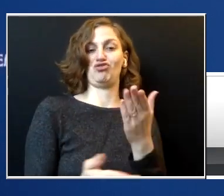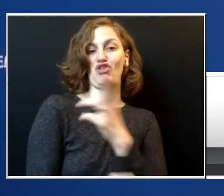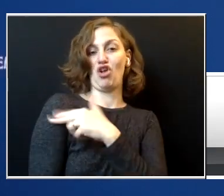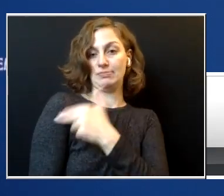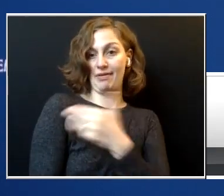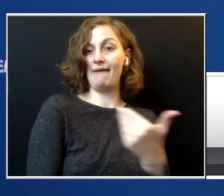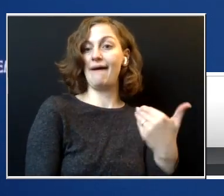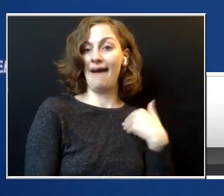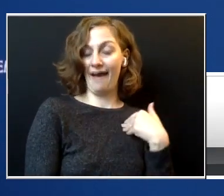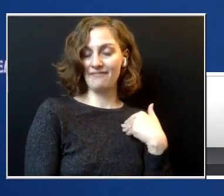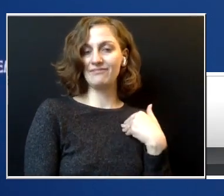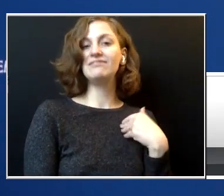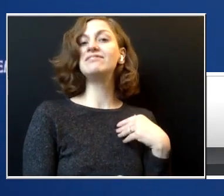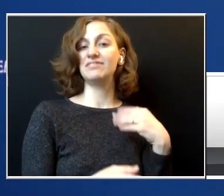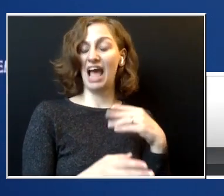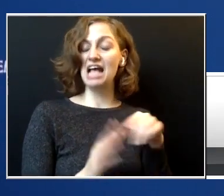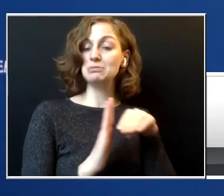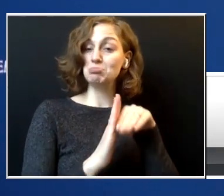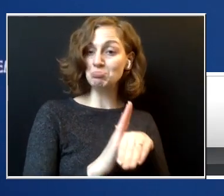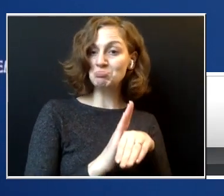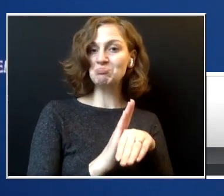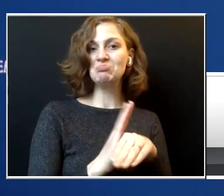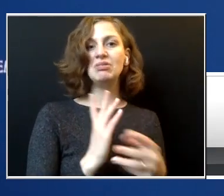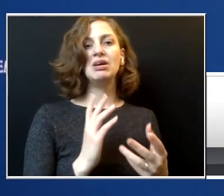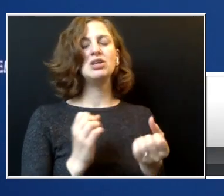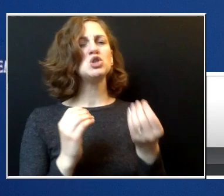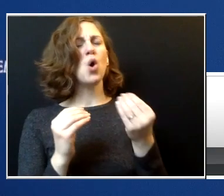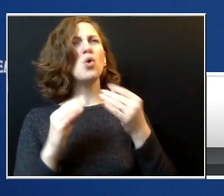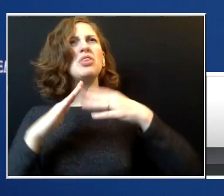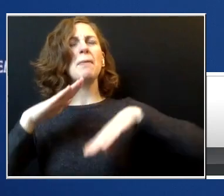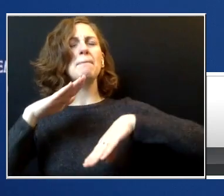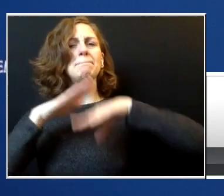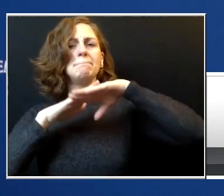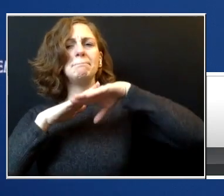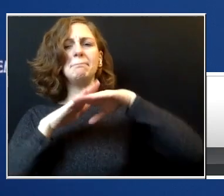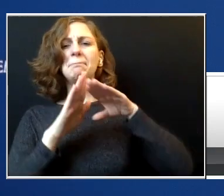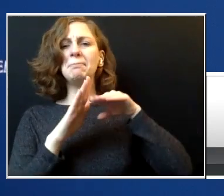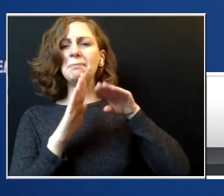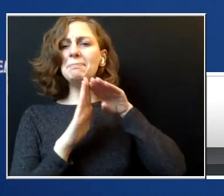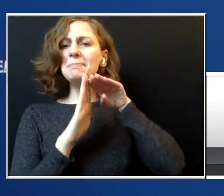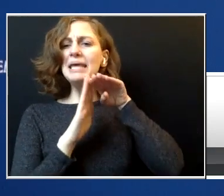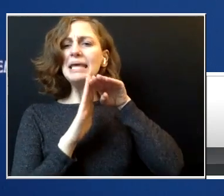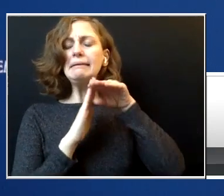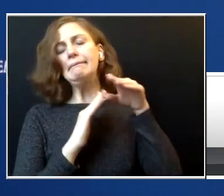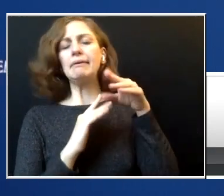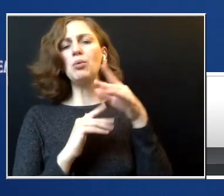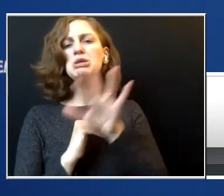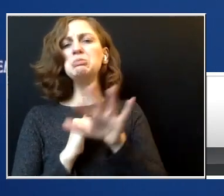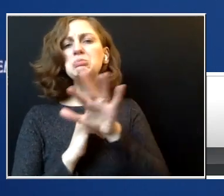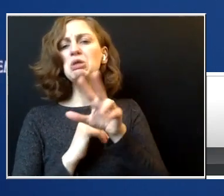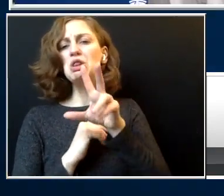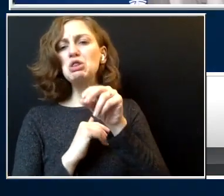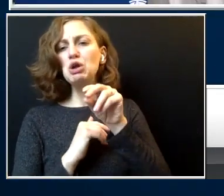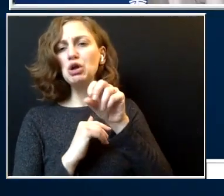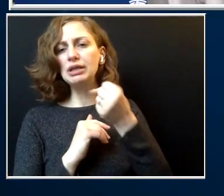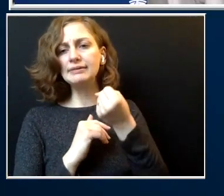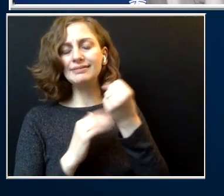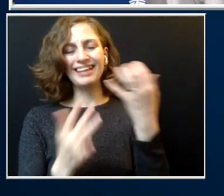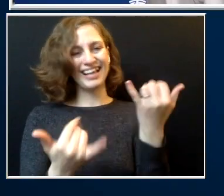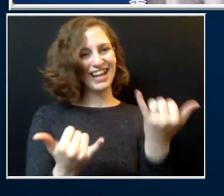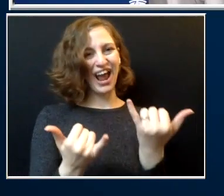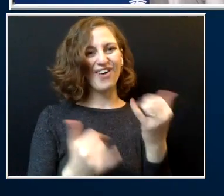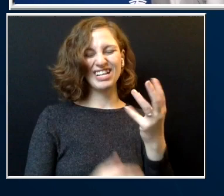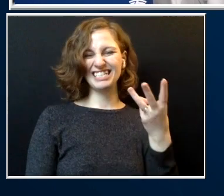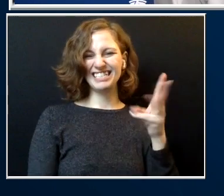peaked at mid or low 30s, down to 16 this week. So I think that is overall good news. And we're past the Christmas thing,